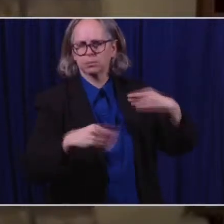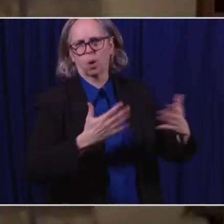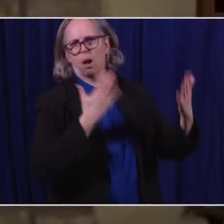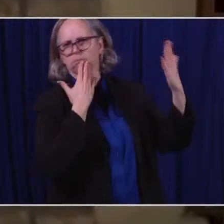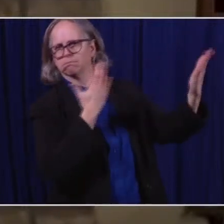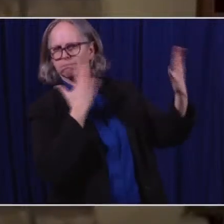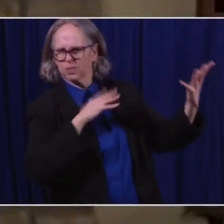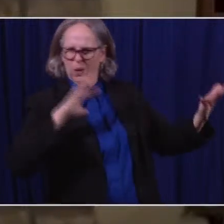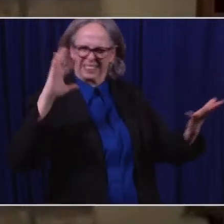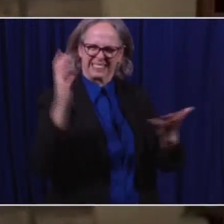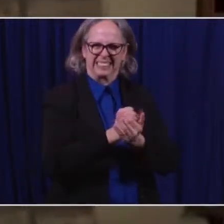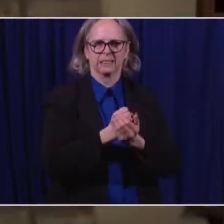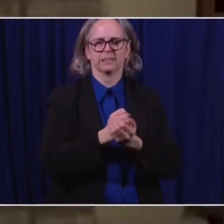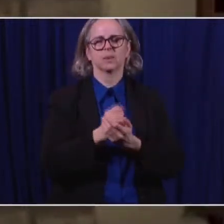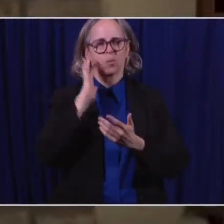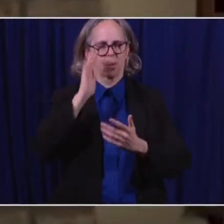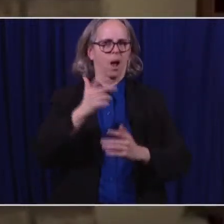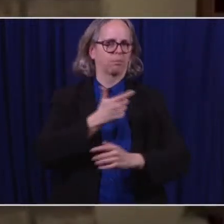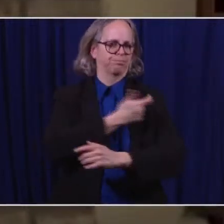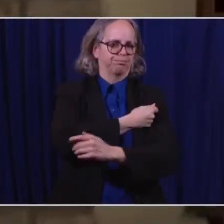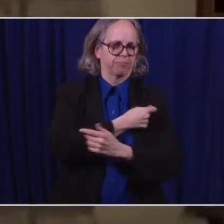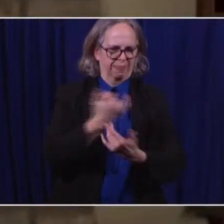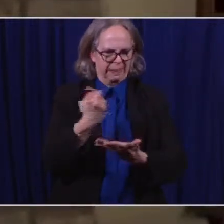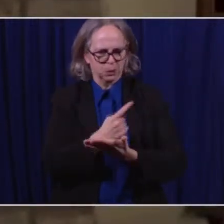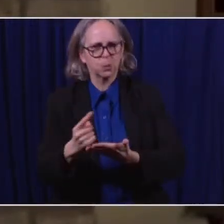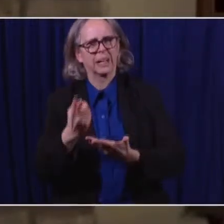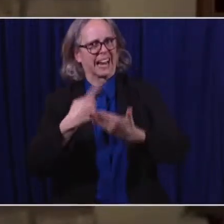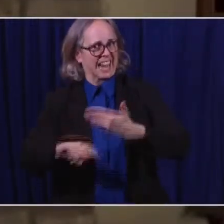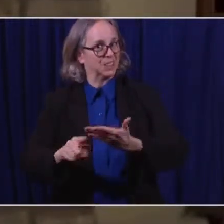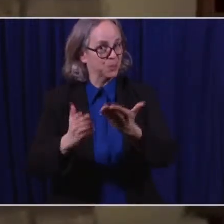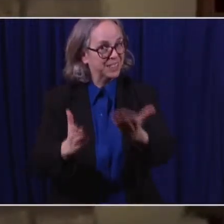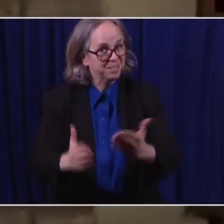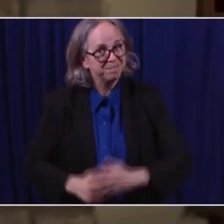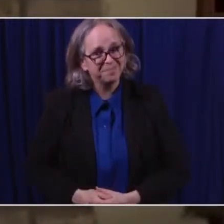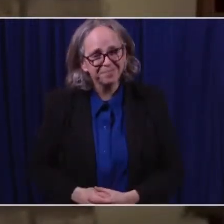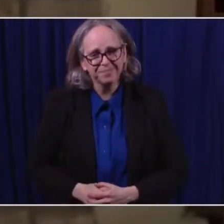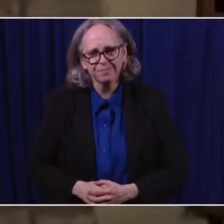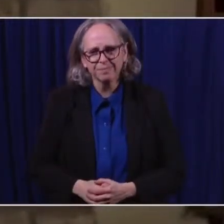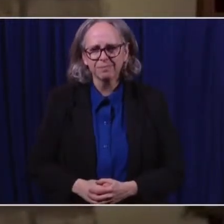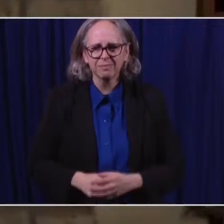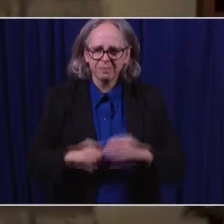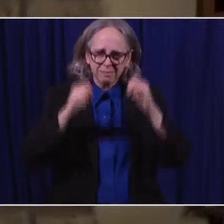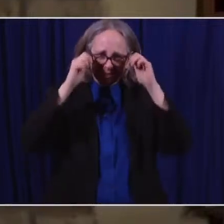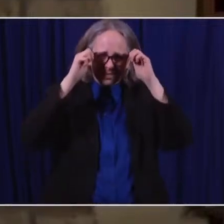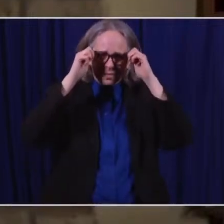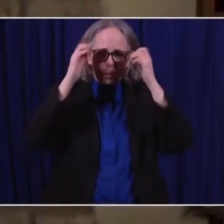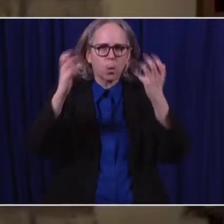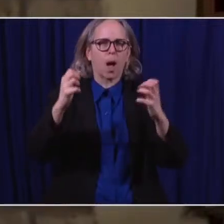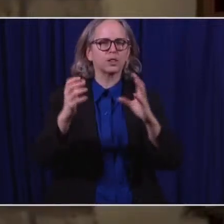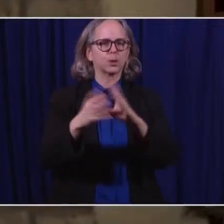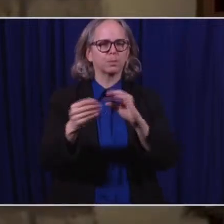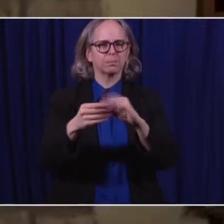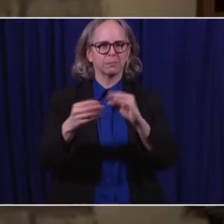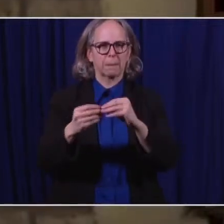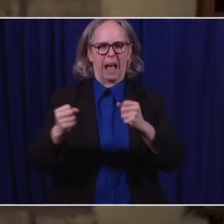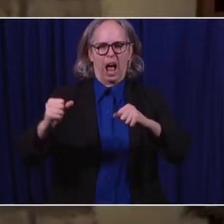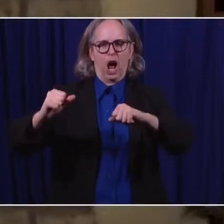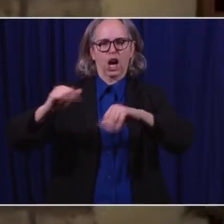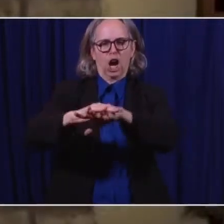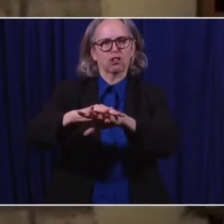our our congregate care settings and why we have set these up as such a